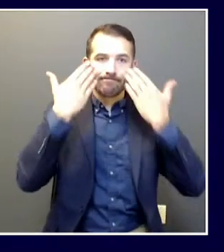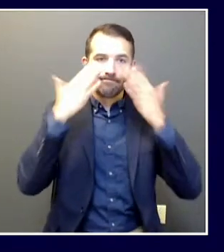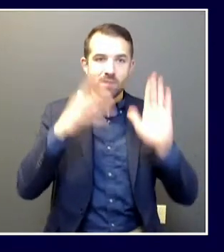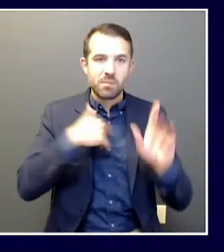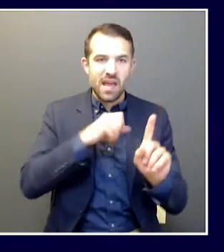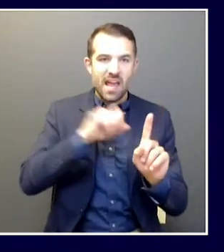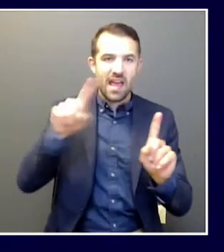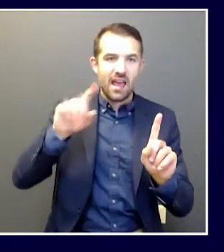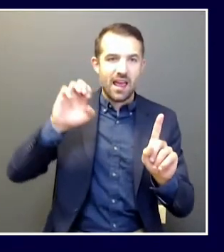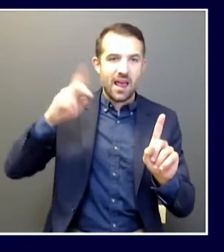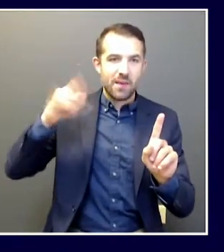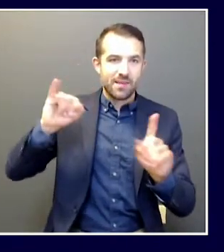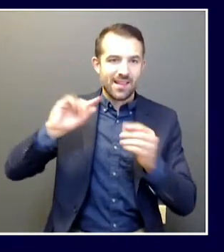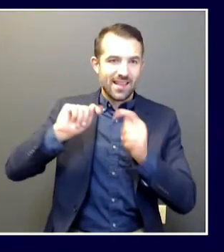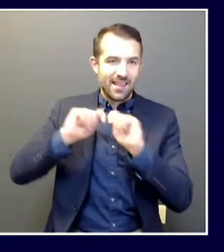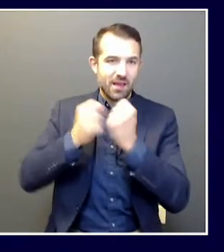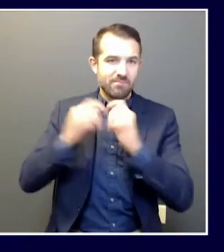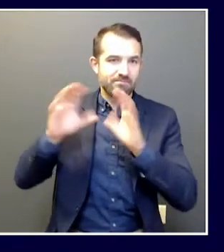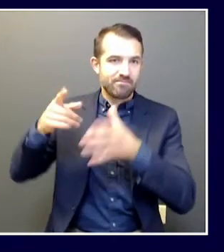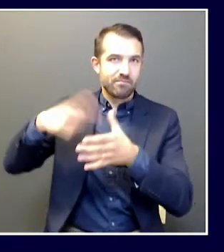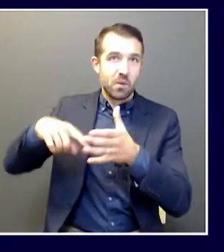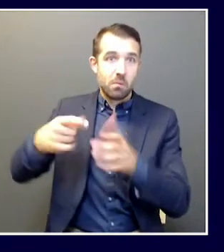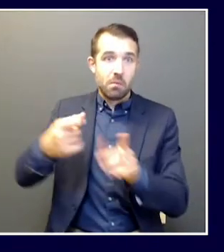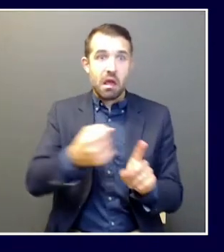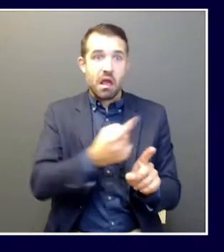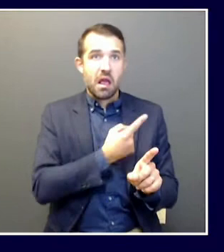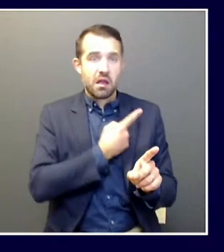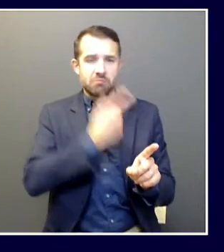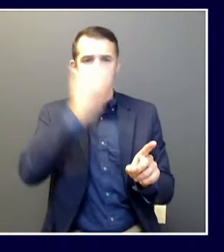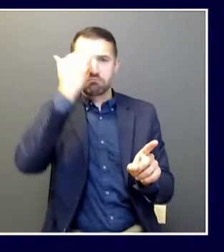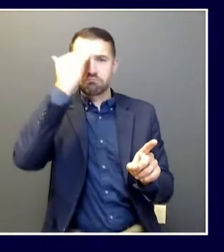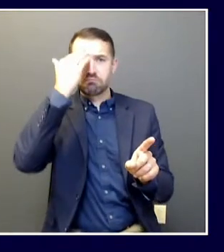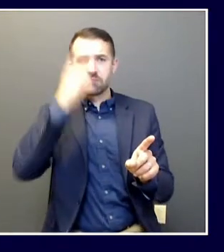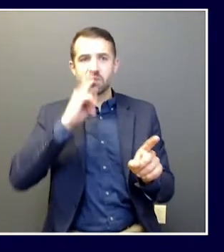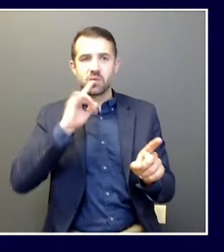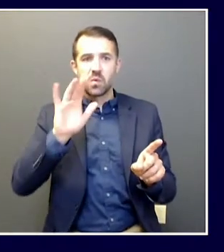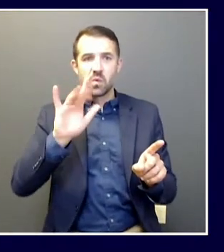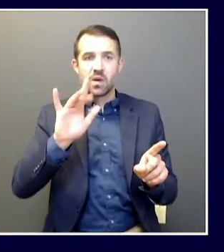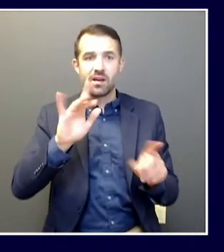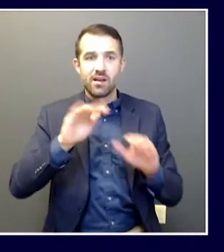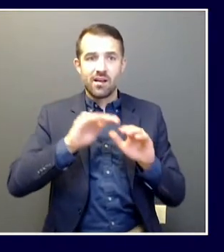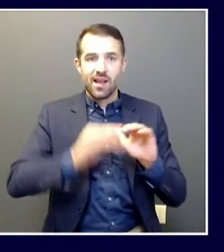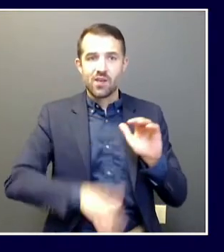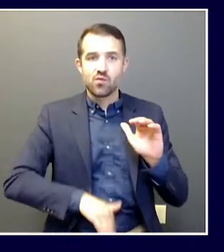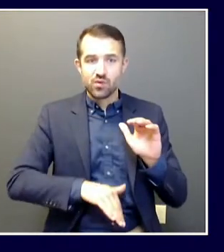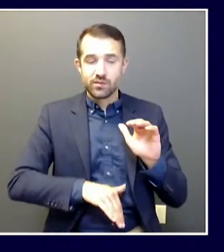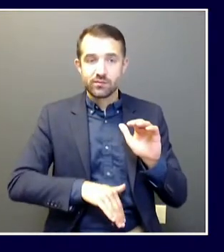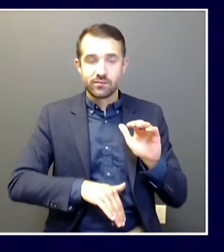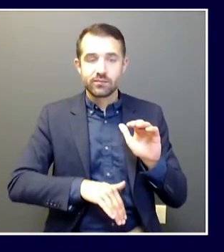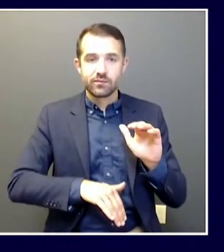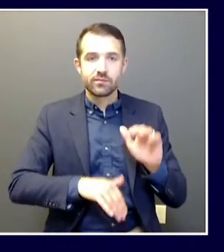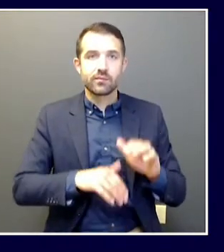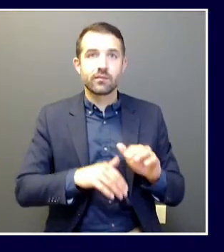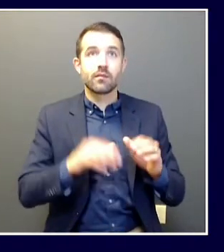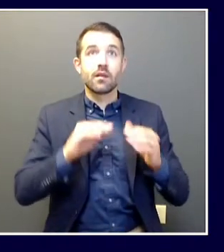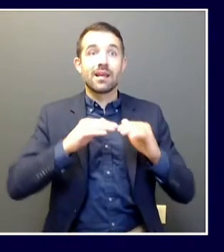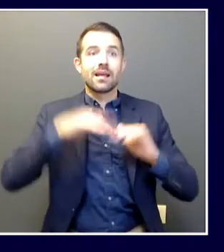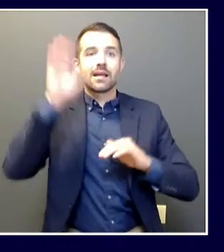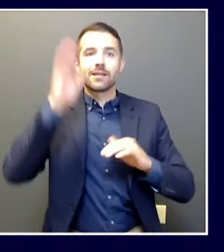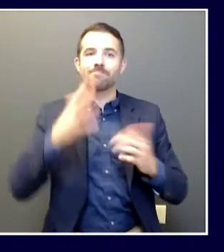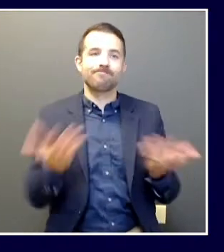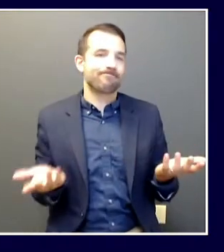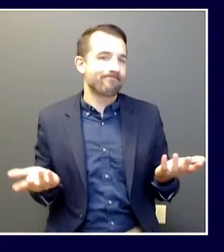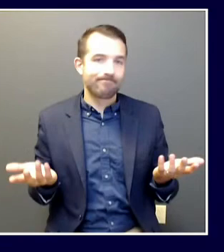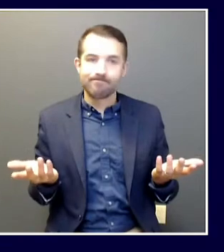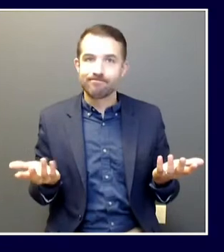as you noted in your question, we do so for those under the age of 25, but for over the age of 25, I'll have to check. It's a good